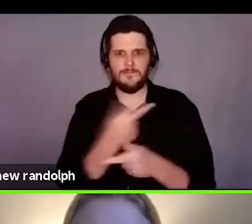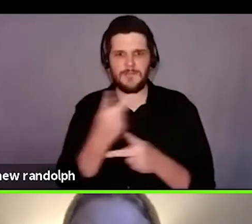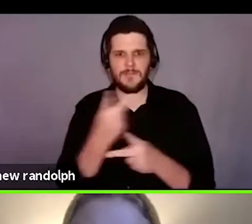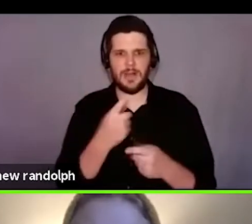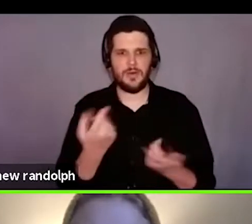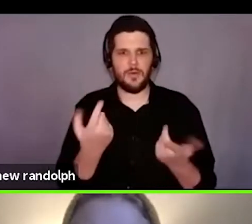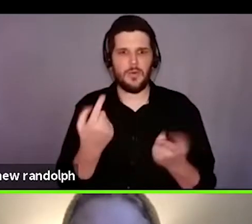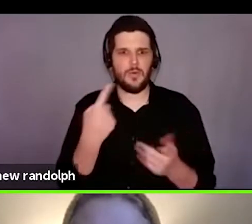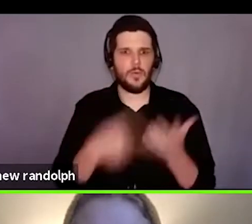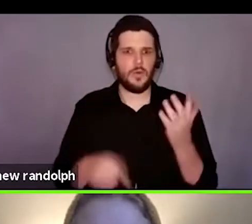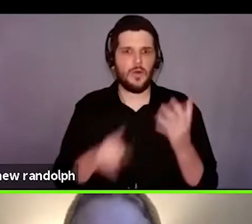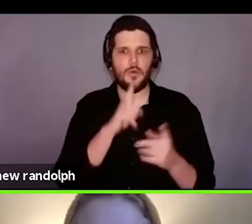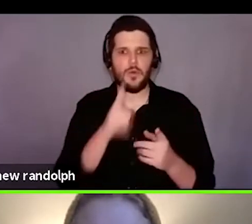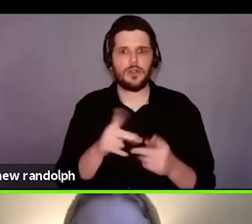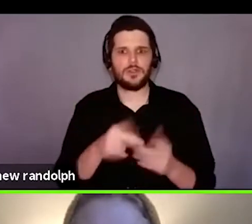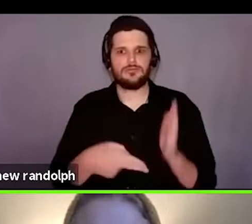And